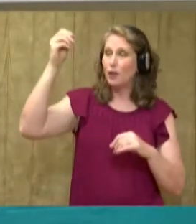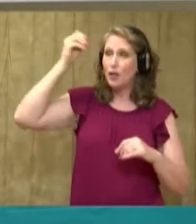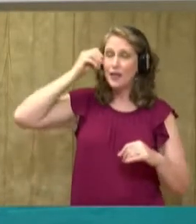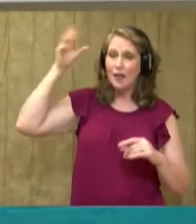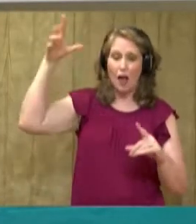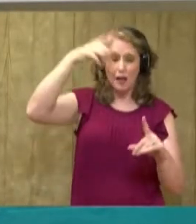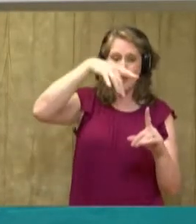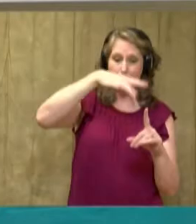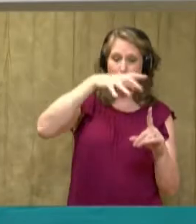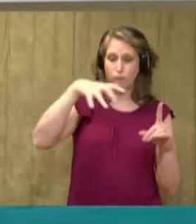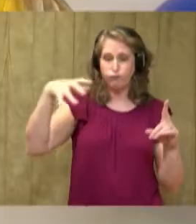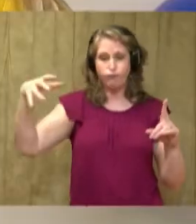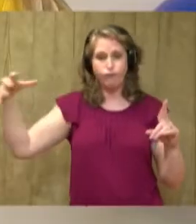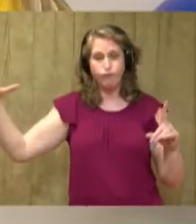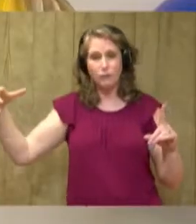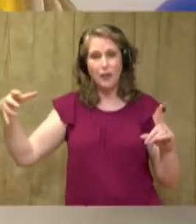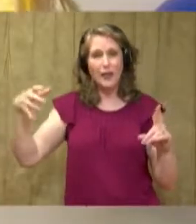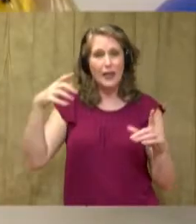inform, or entertain?